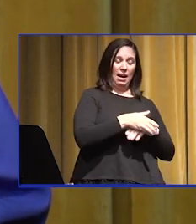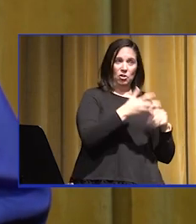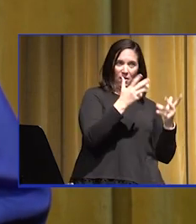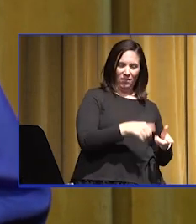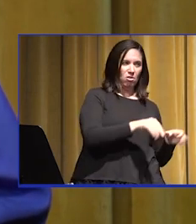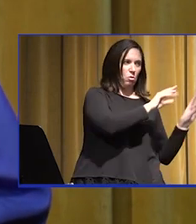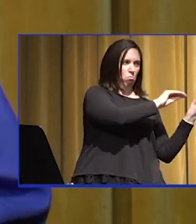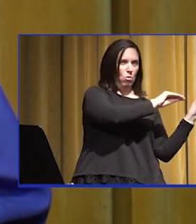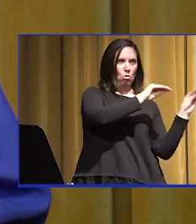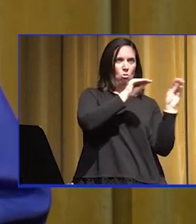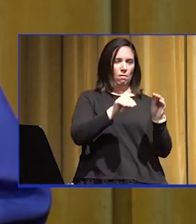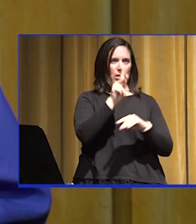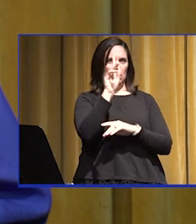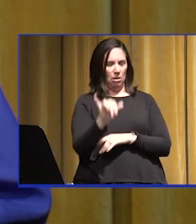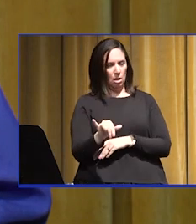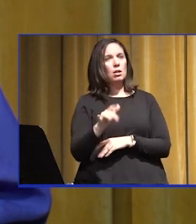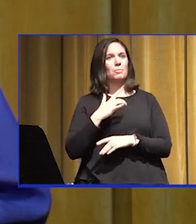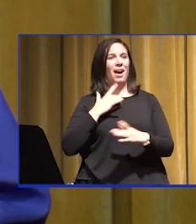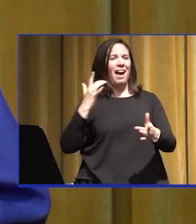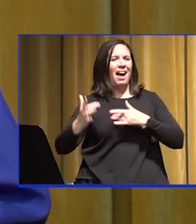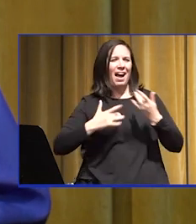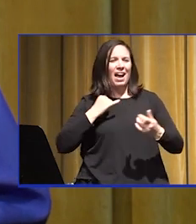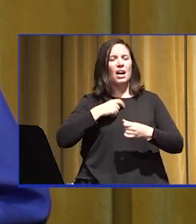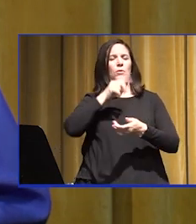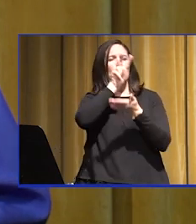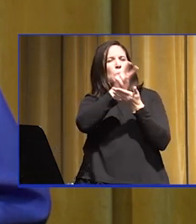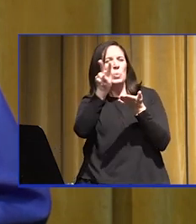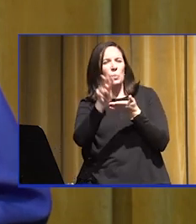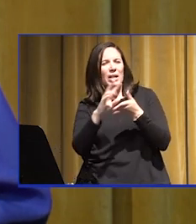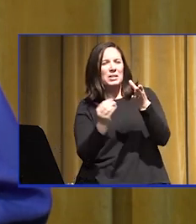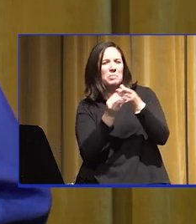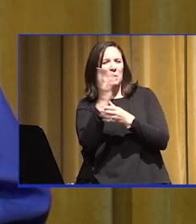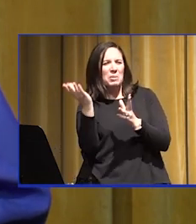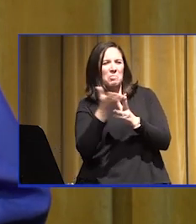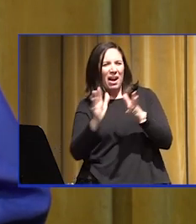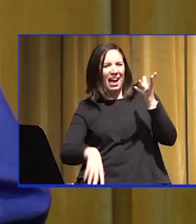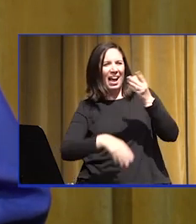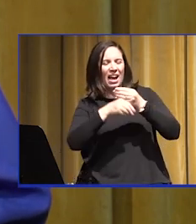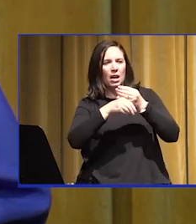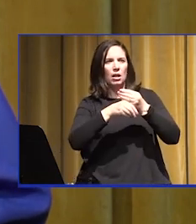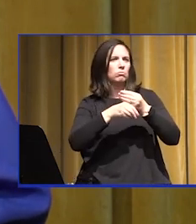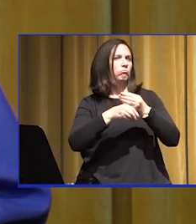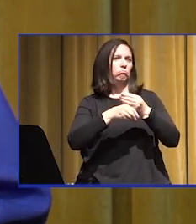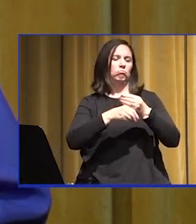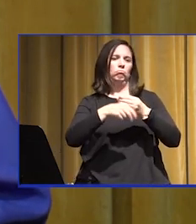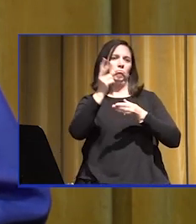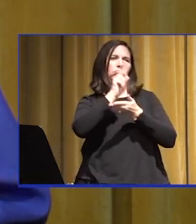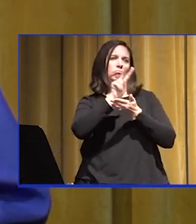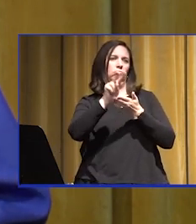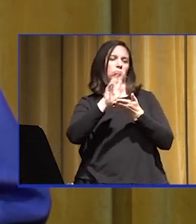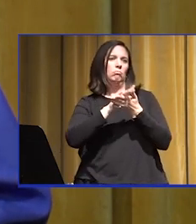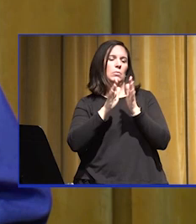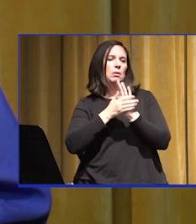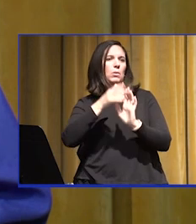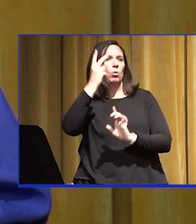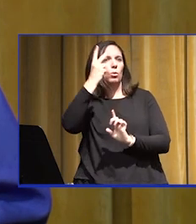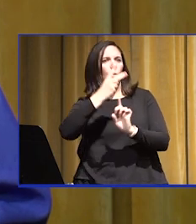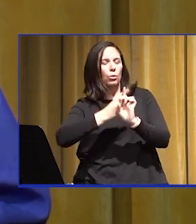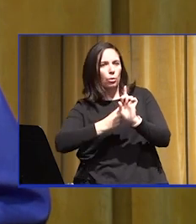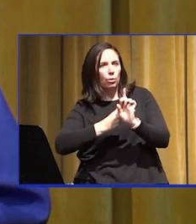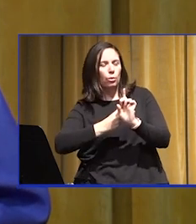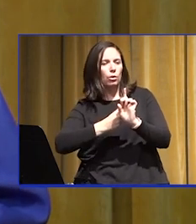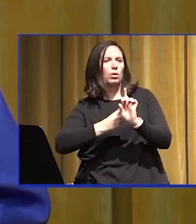it reached our state, we were just excited for 2 extra weeks of spring break. Well, those 2 extra weeks turned